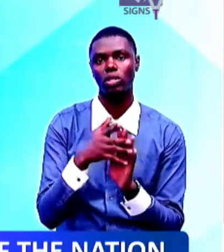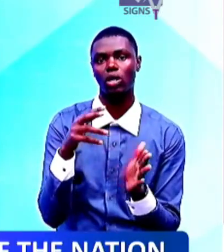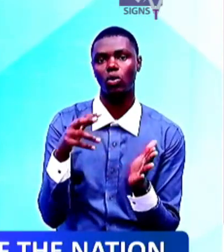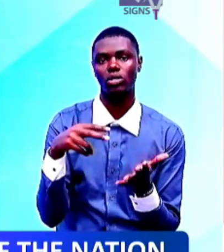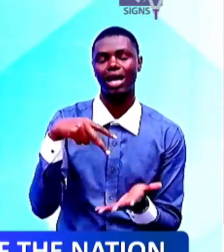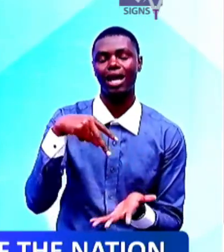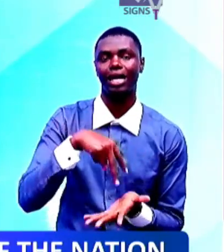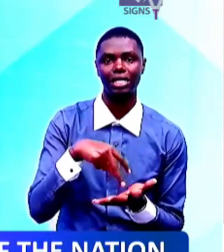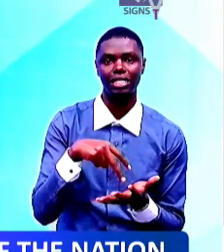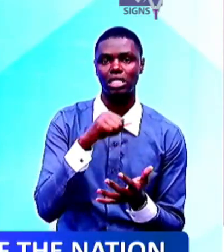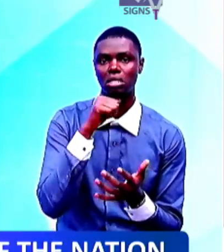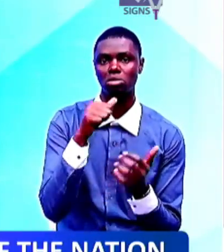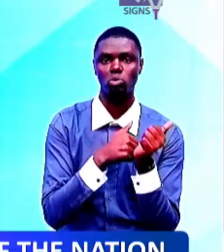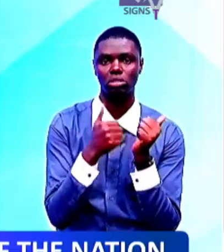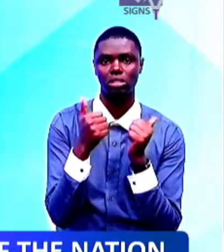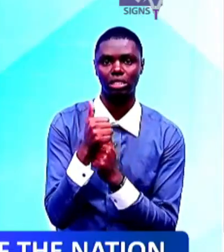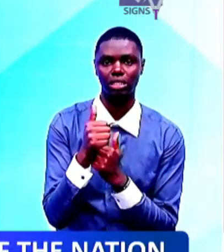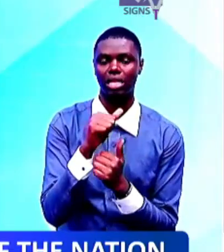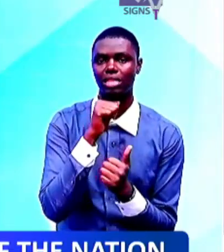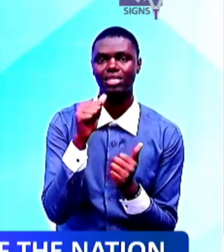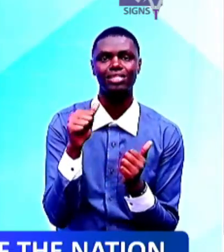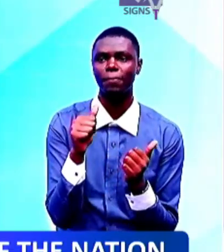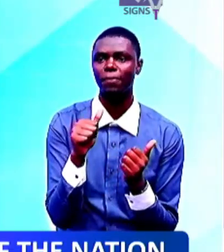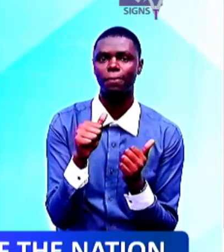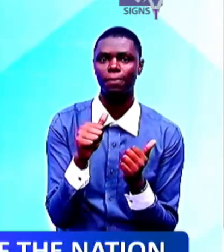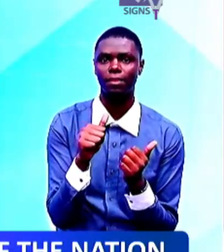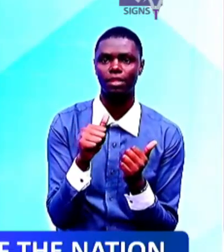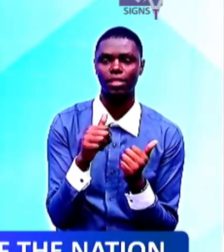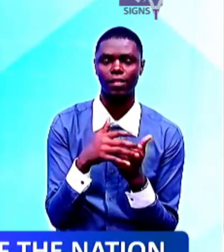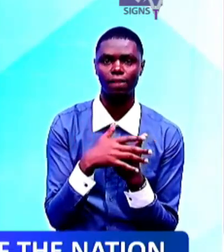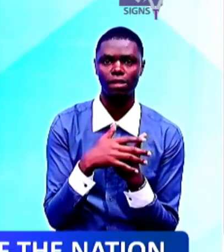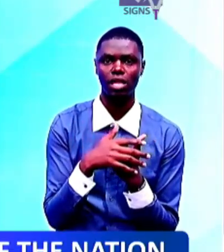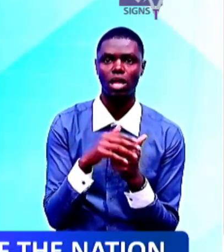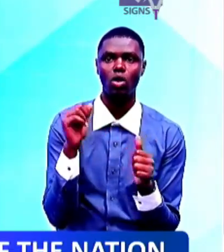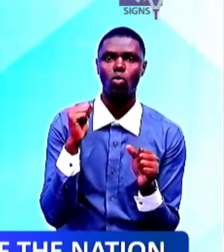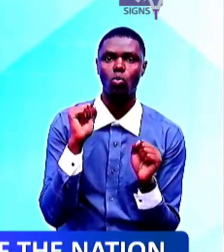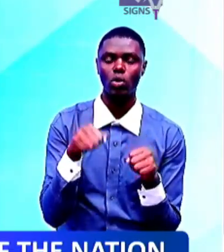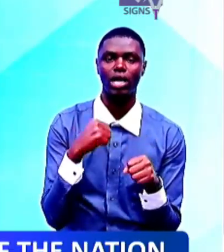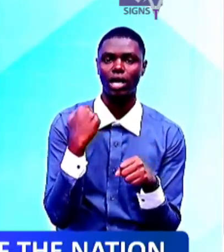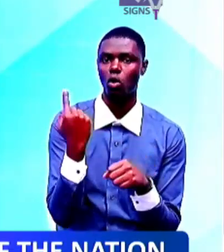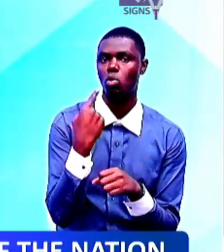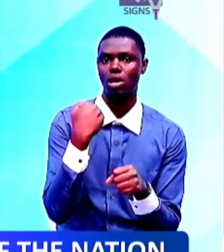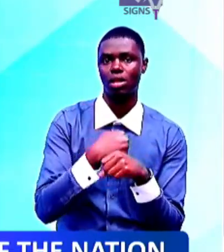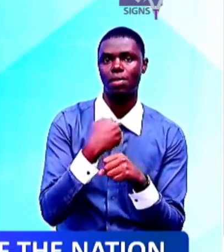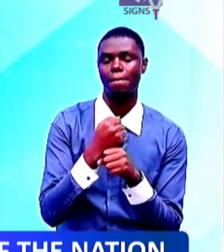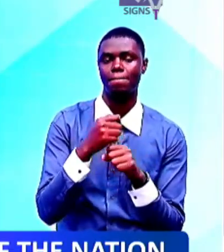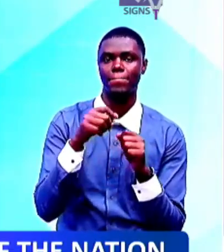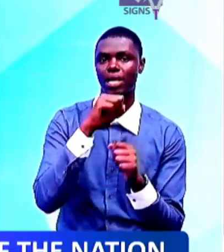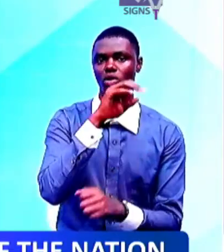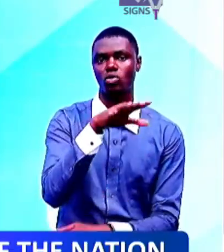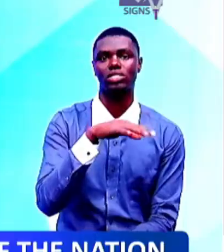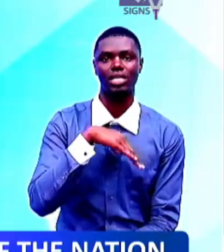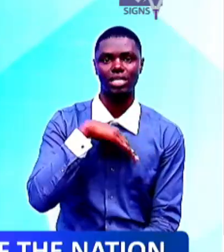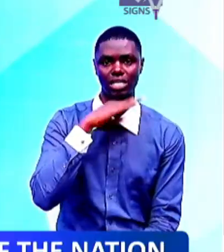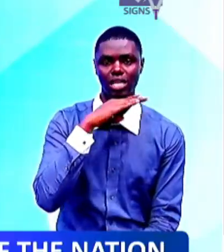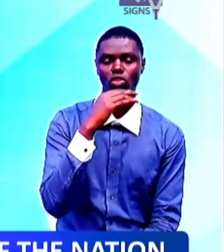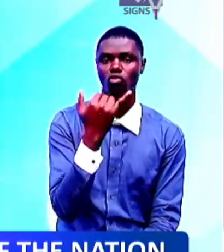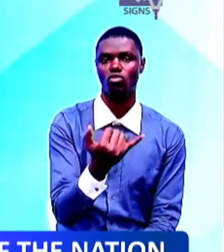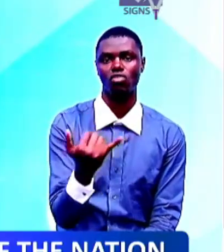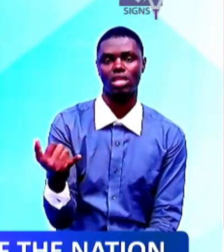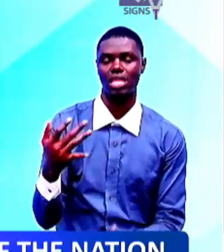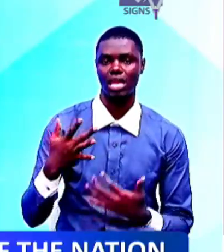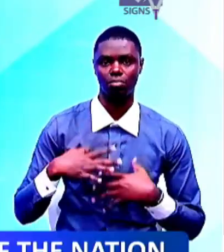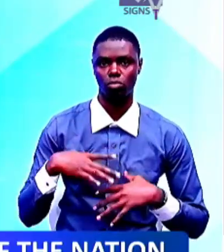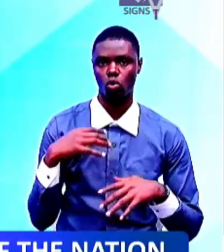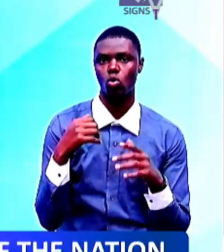have no structure, they have no, they are just, we can only make noise. The death of young people who